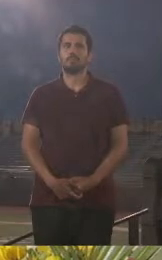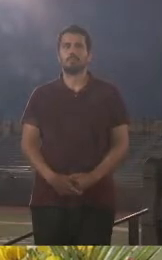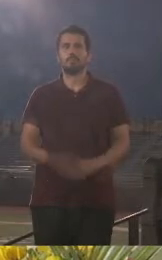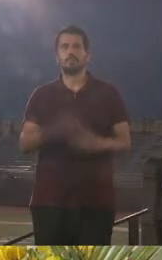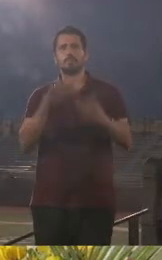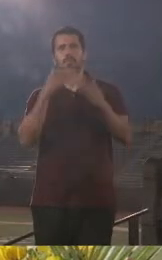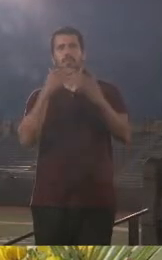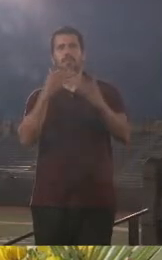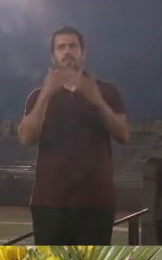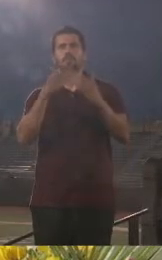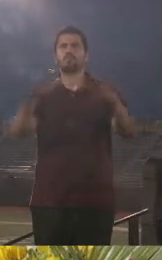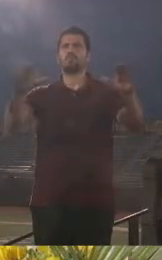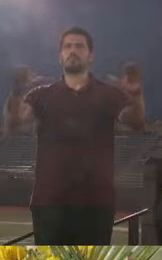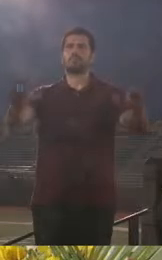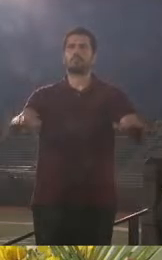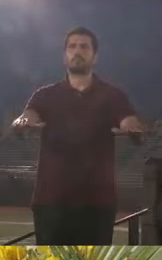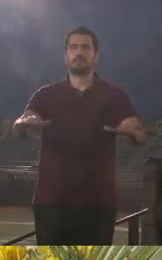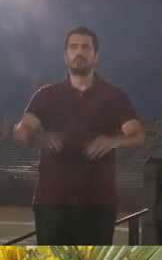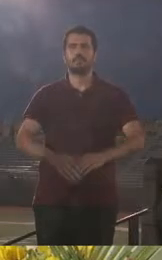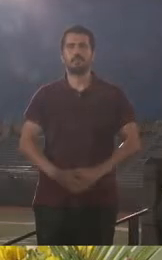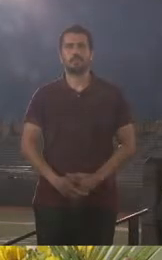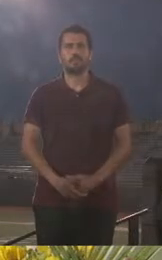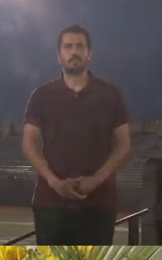Thank you. You may be seated.